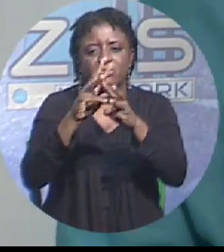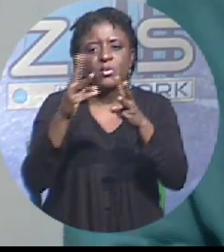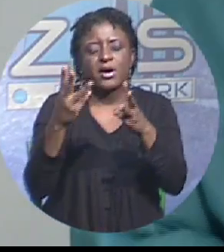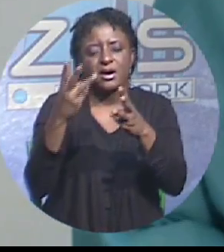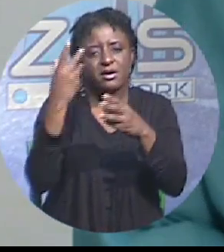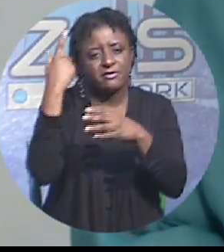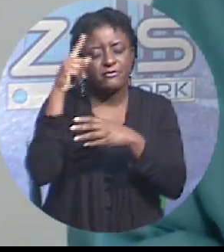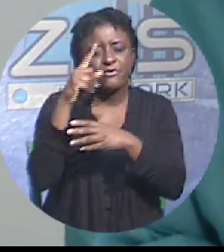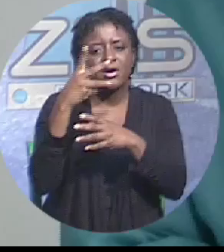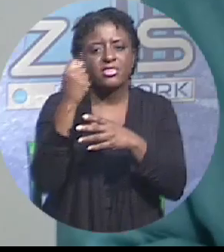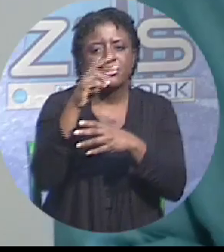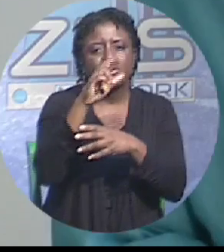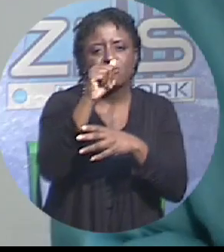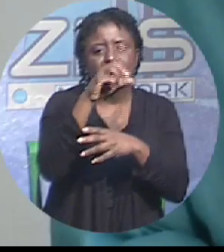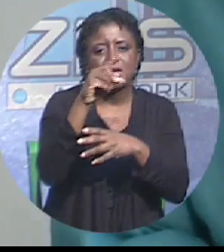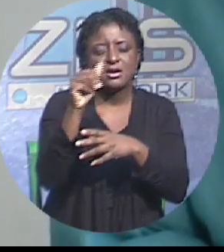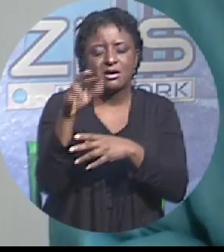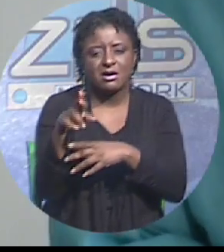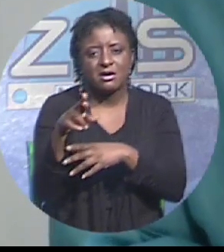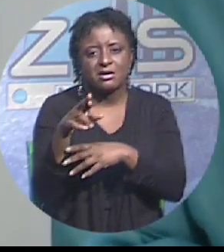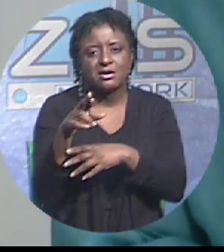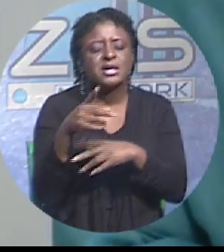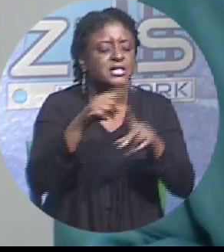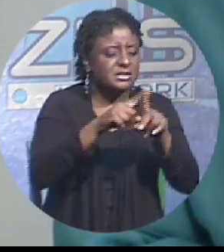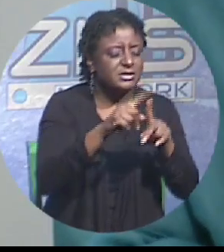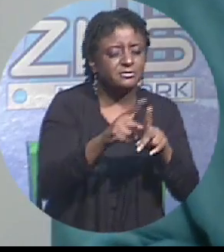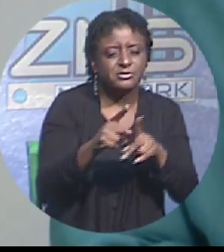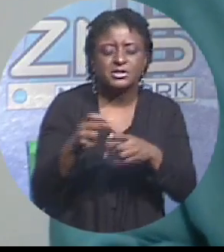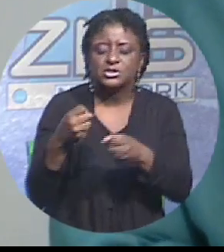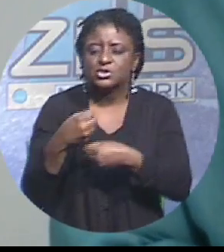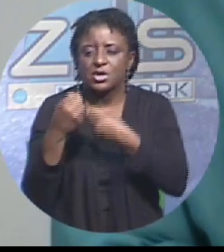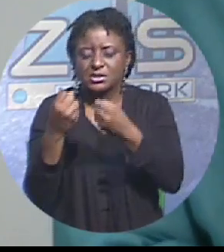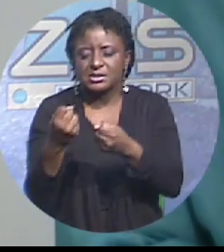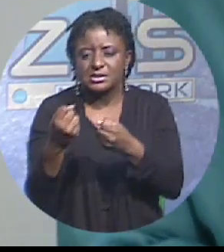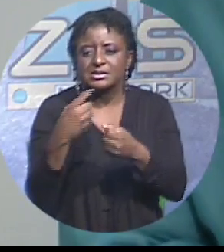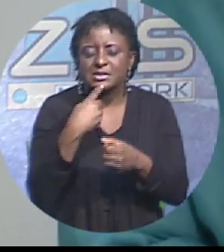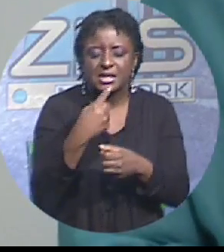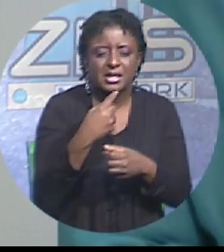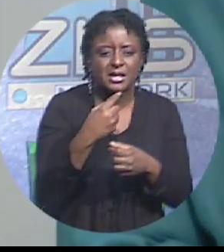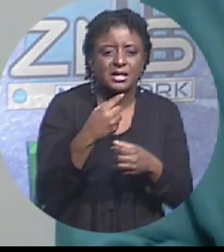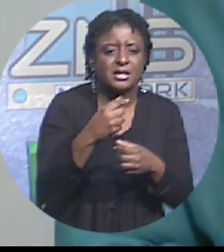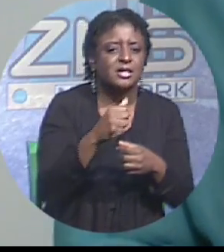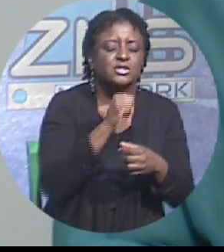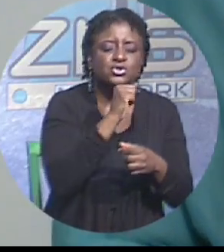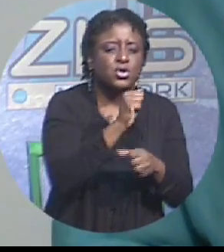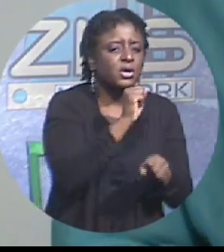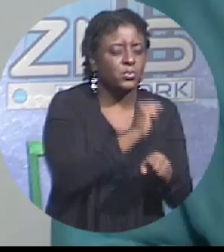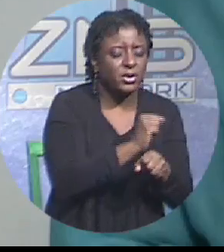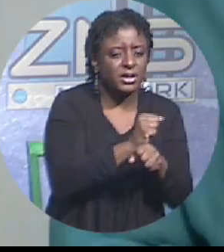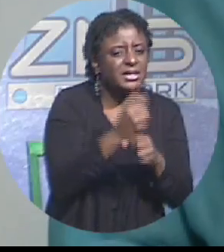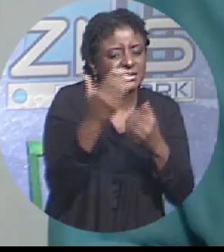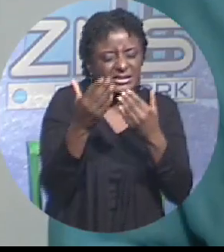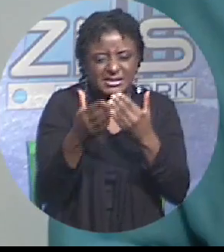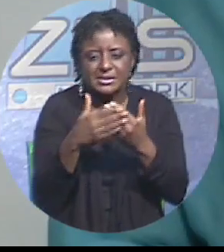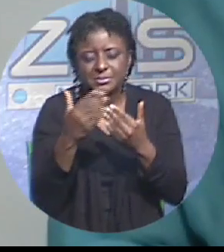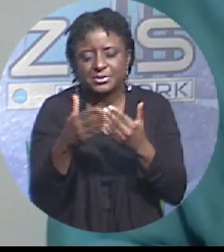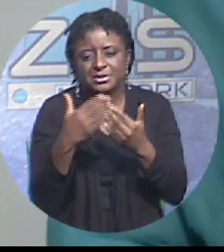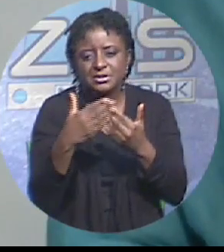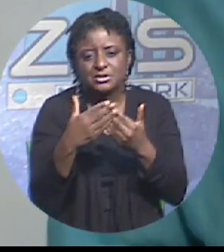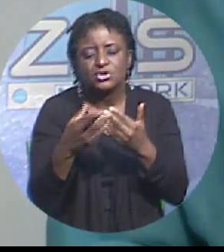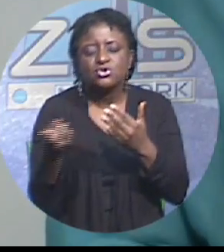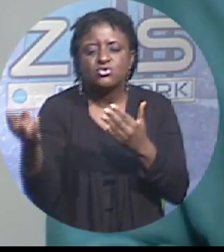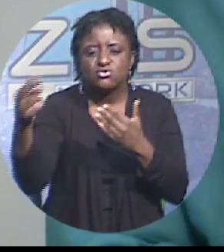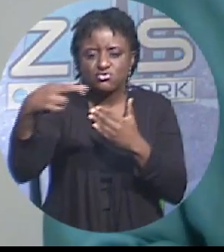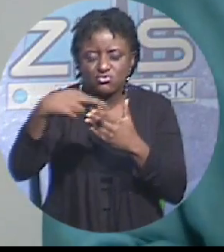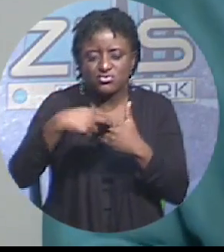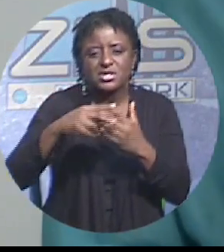as non-operational, and these are from different sources in the logbook, are simple matters of rebooting the computer workstations